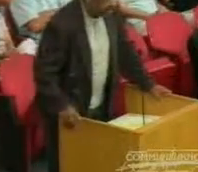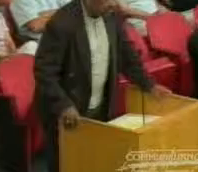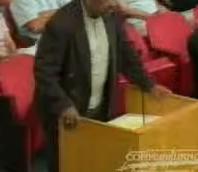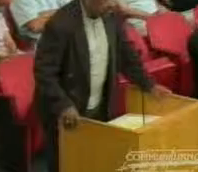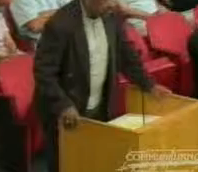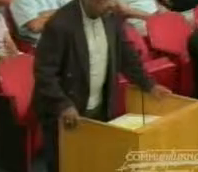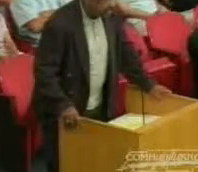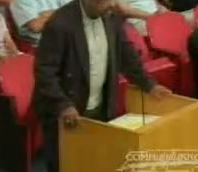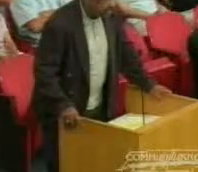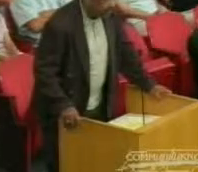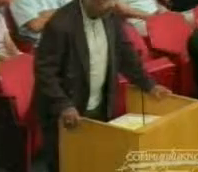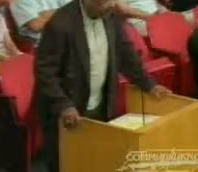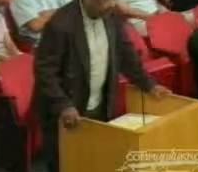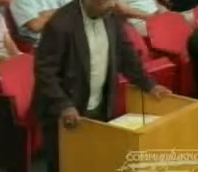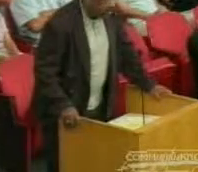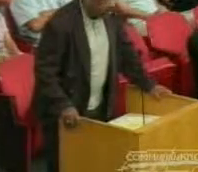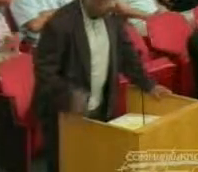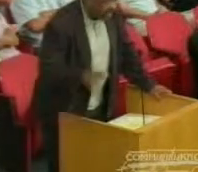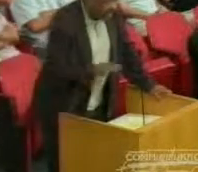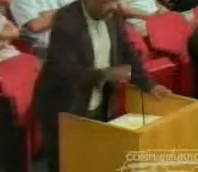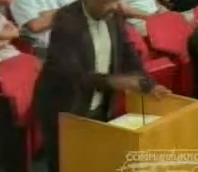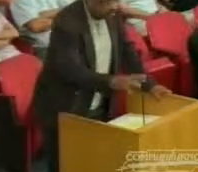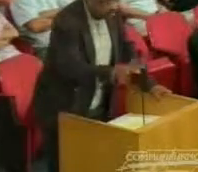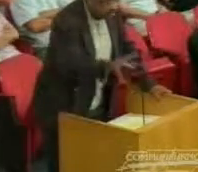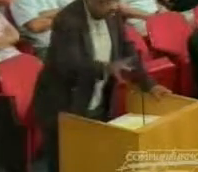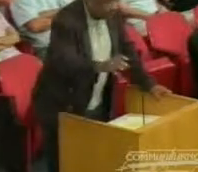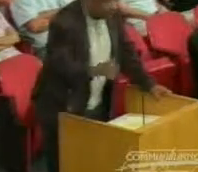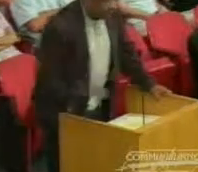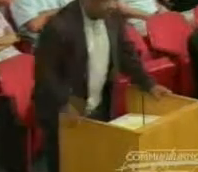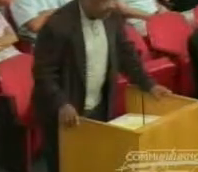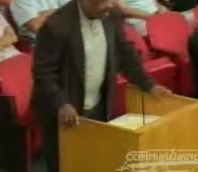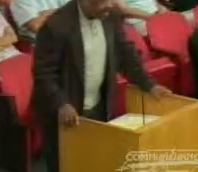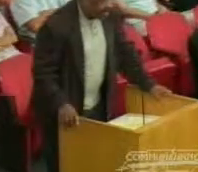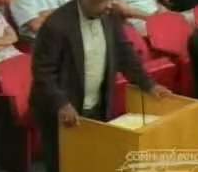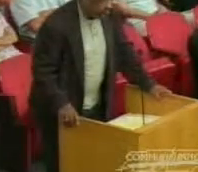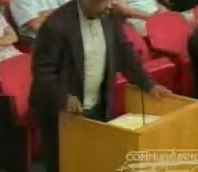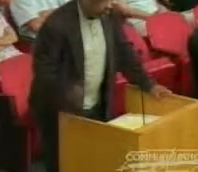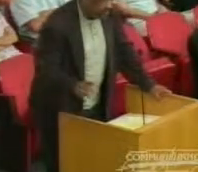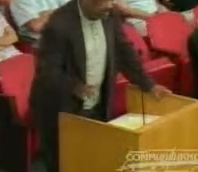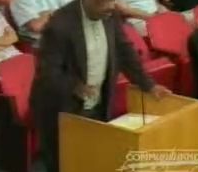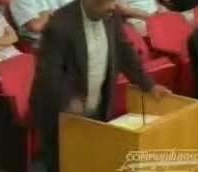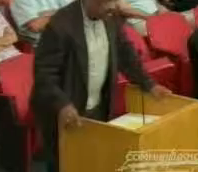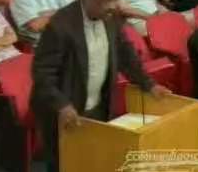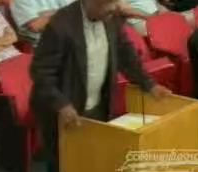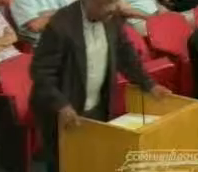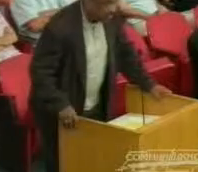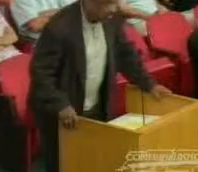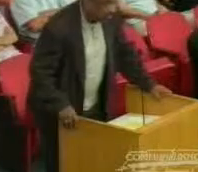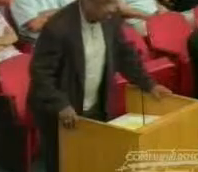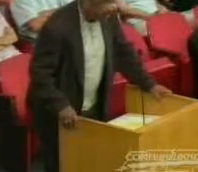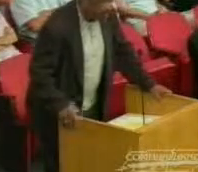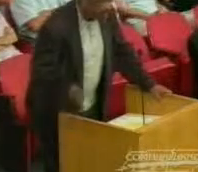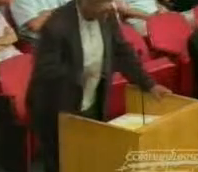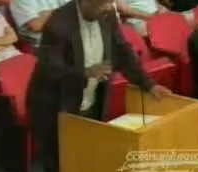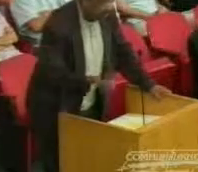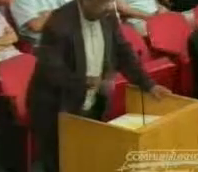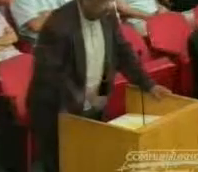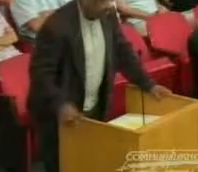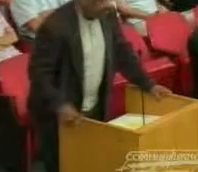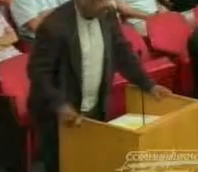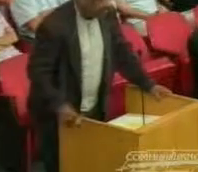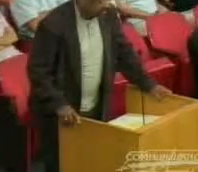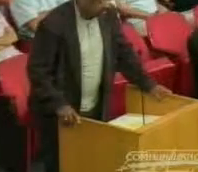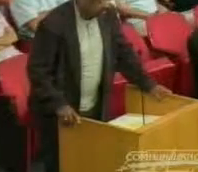of work and my work because I needed my job more so for the benefits than the money. Again, I'm a 6-year employee making less than $25,000 a